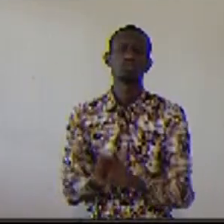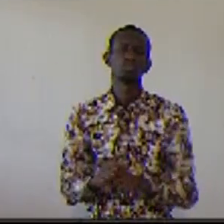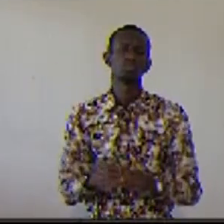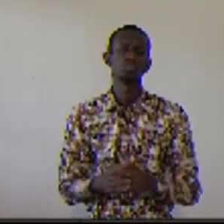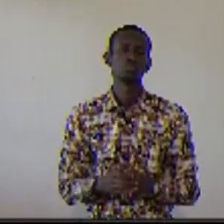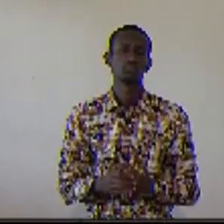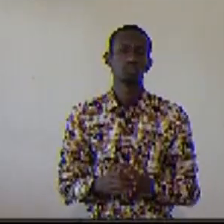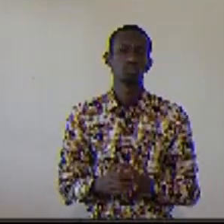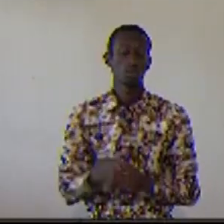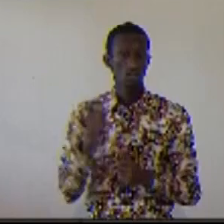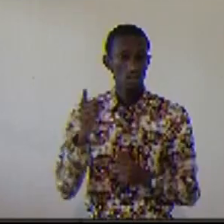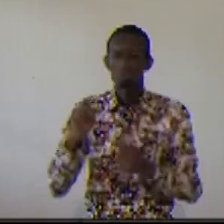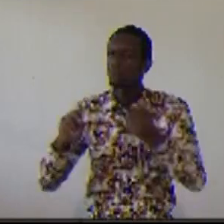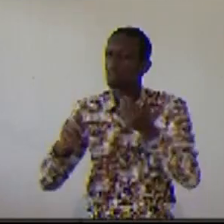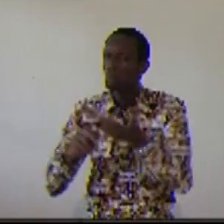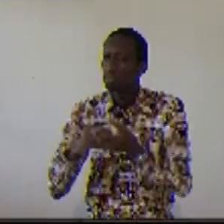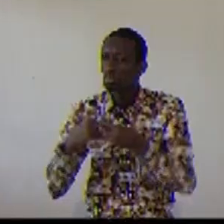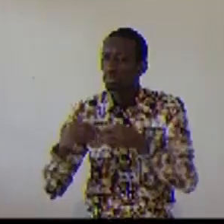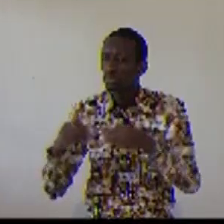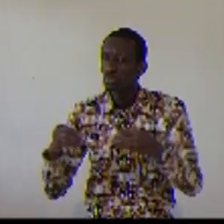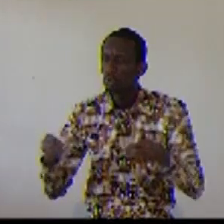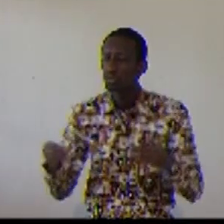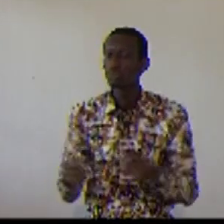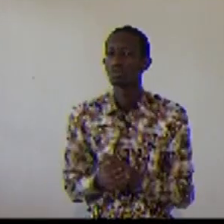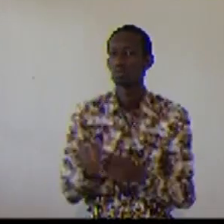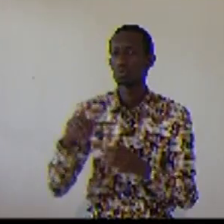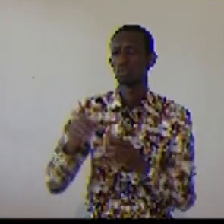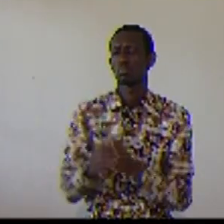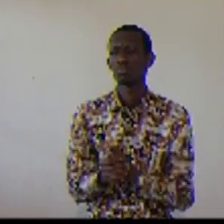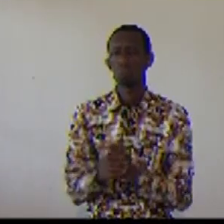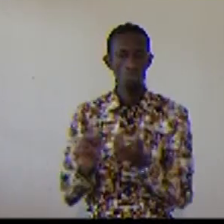iron nail? I've talked about the effect. Iron